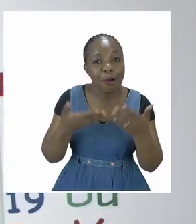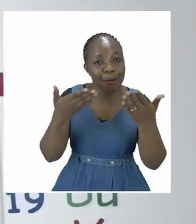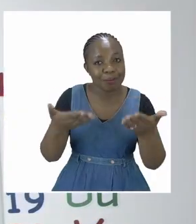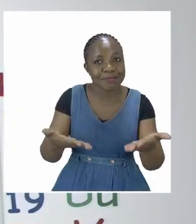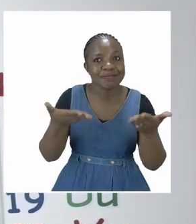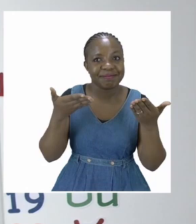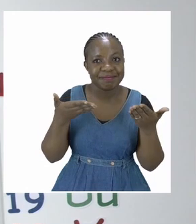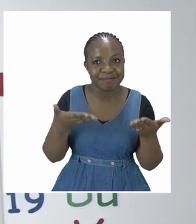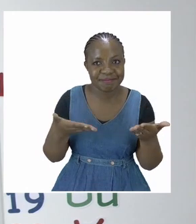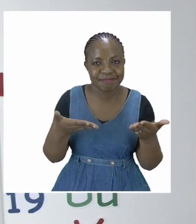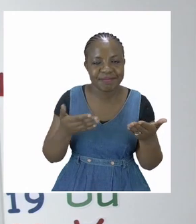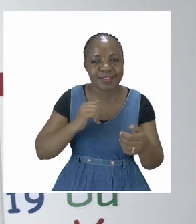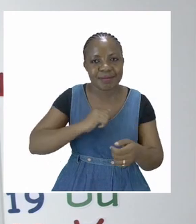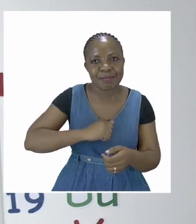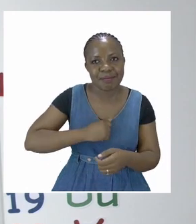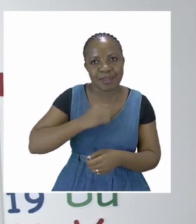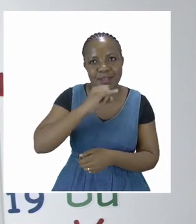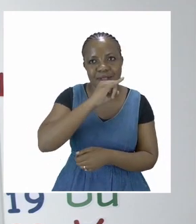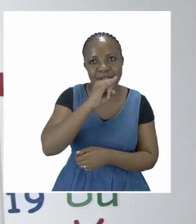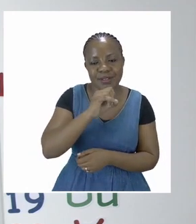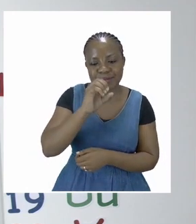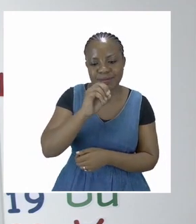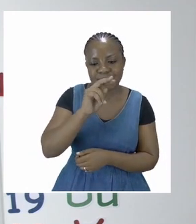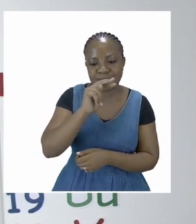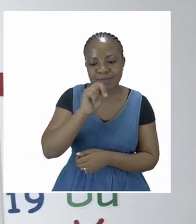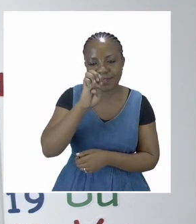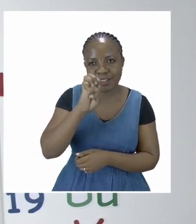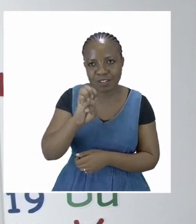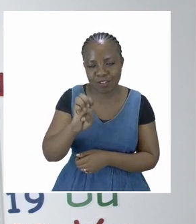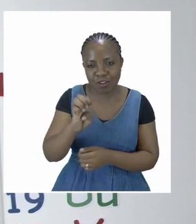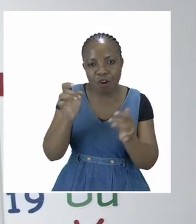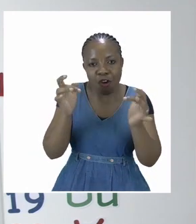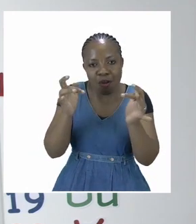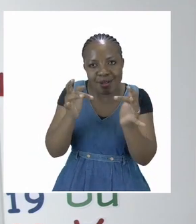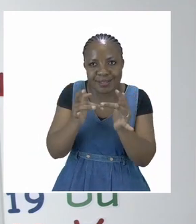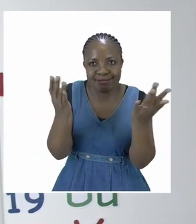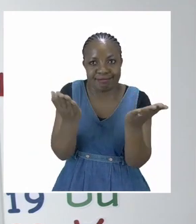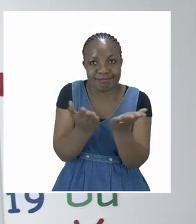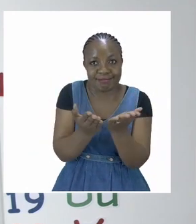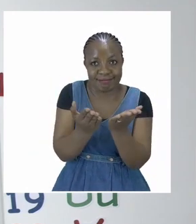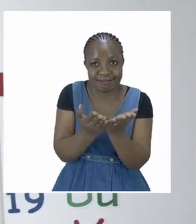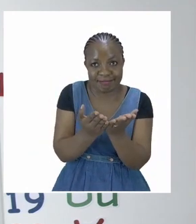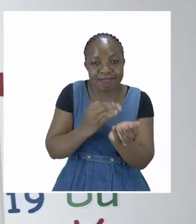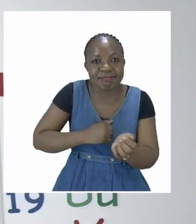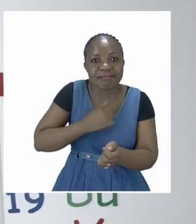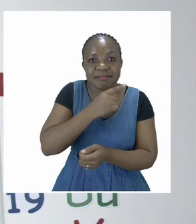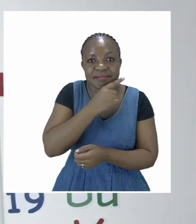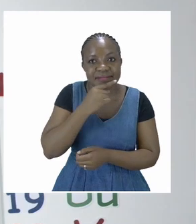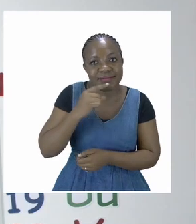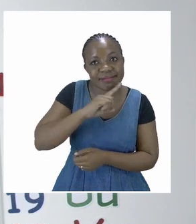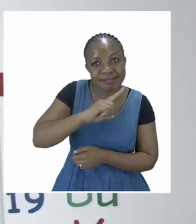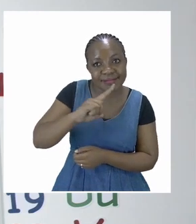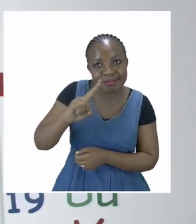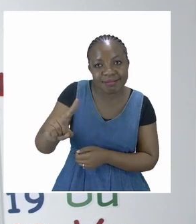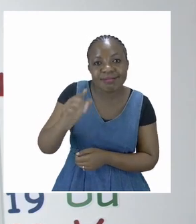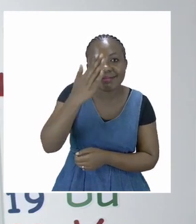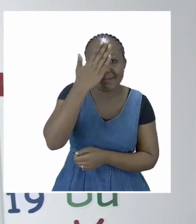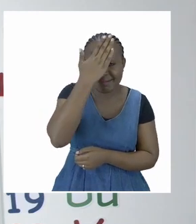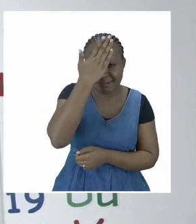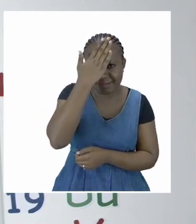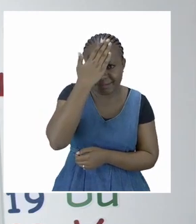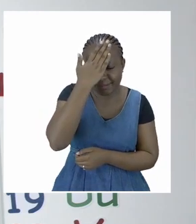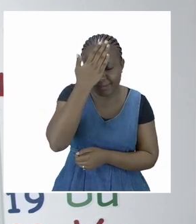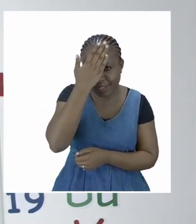Welcome to My Zone Online School. My name is Teacher Mutsa. Get your education